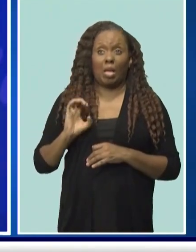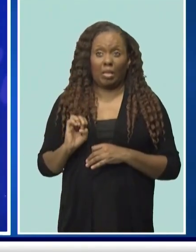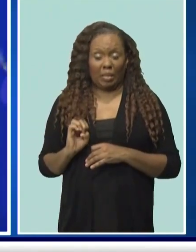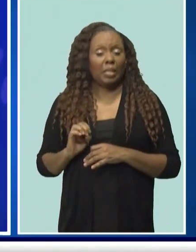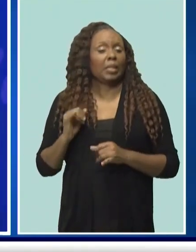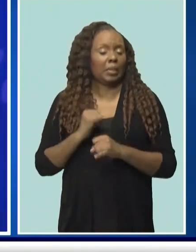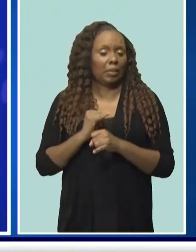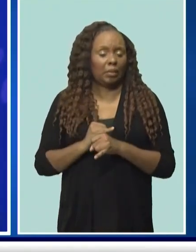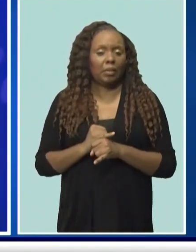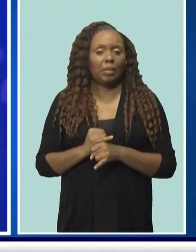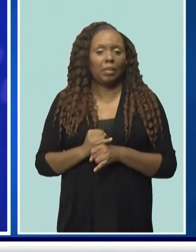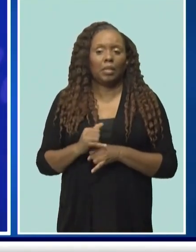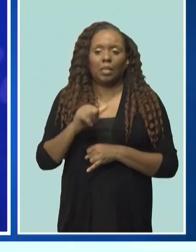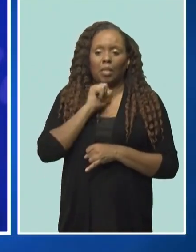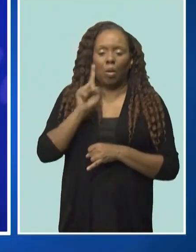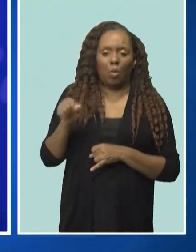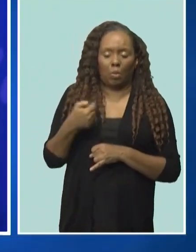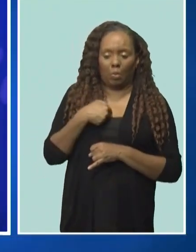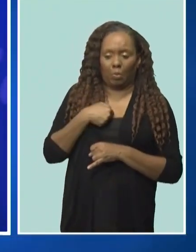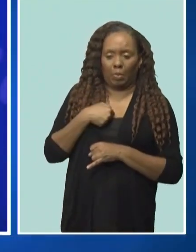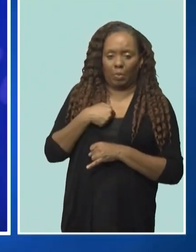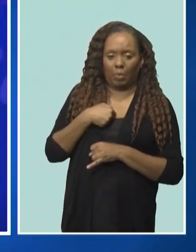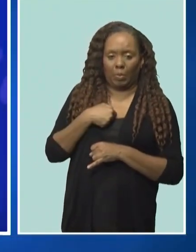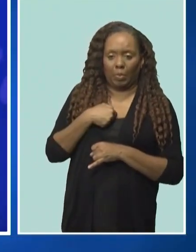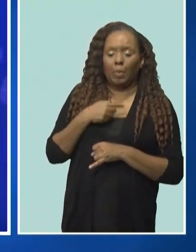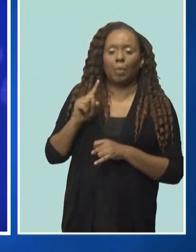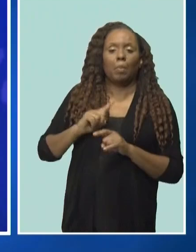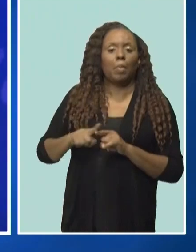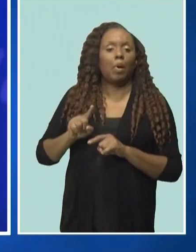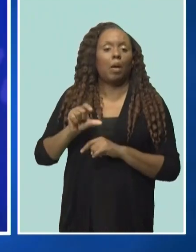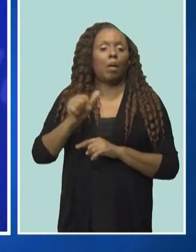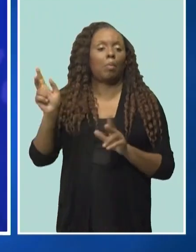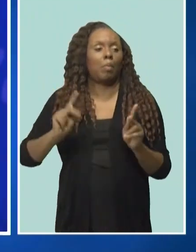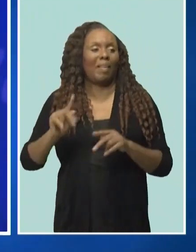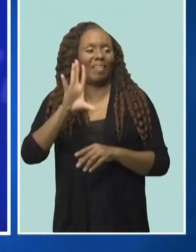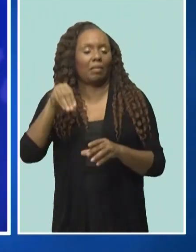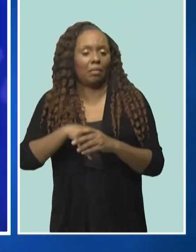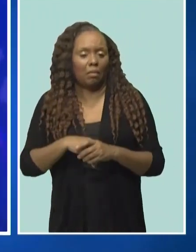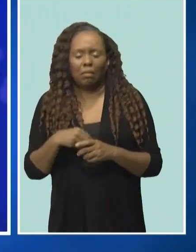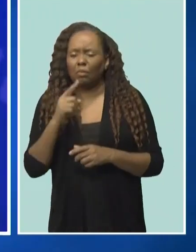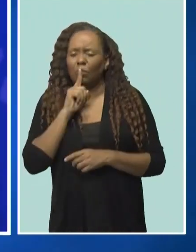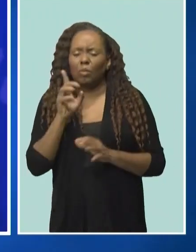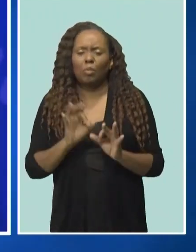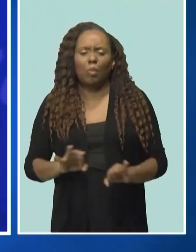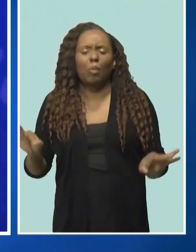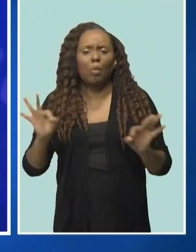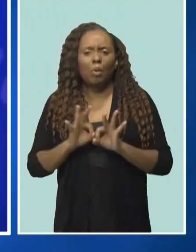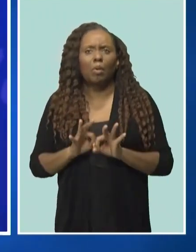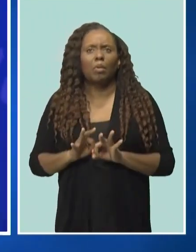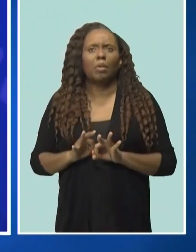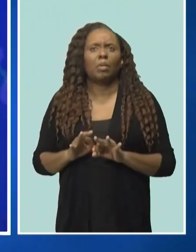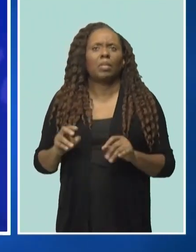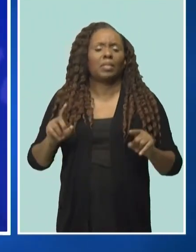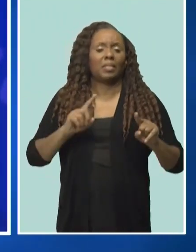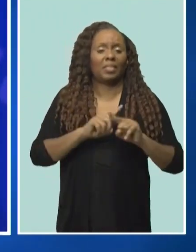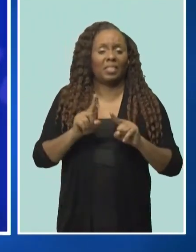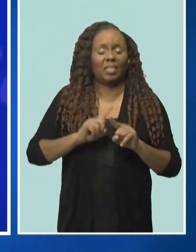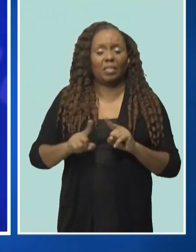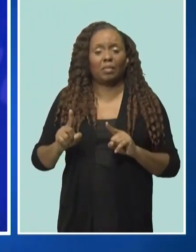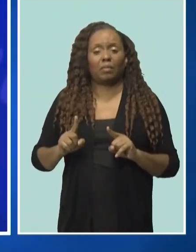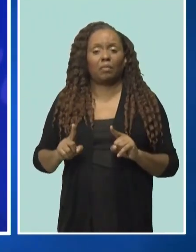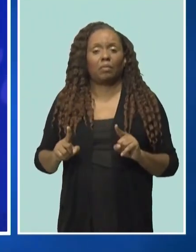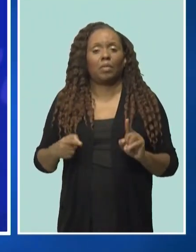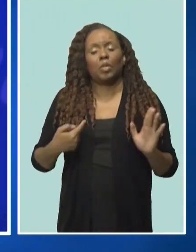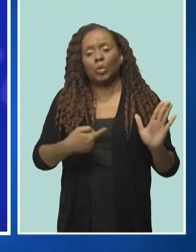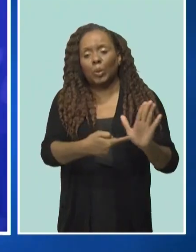participants. Business is a very, very important part of what we do. In many of the shows we attend, it's always, hey, how